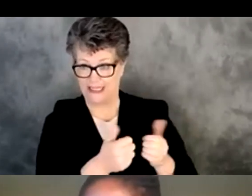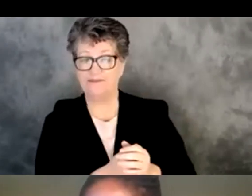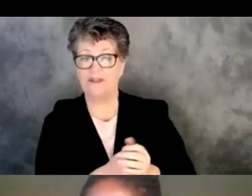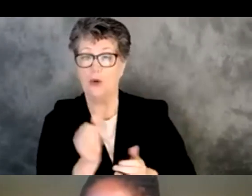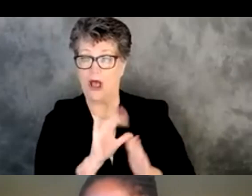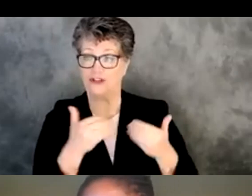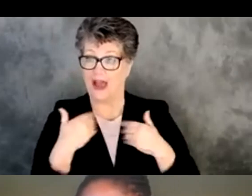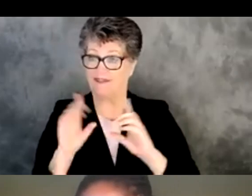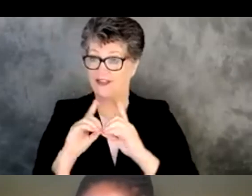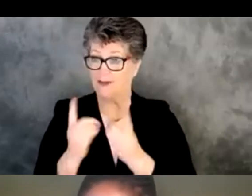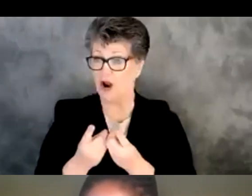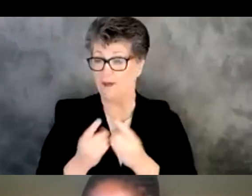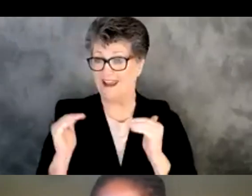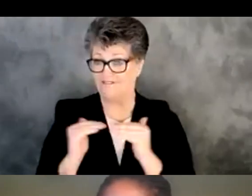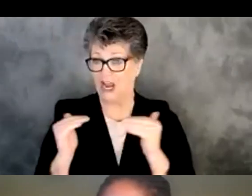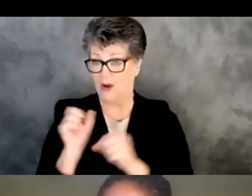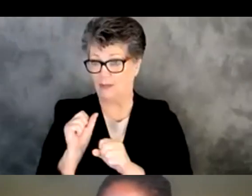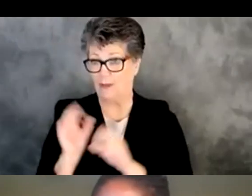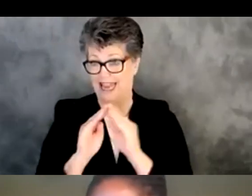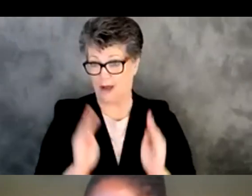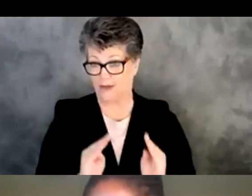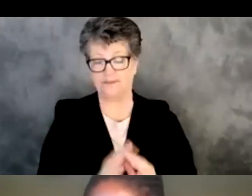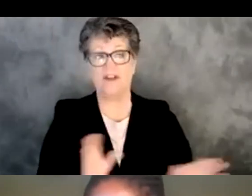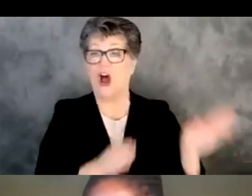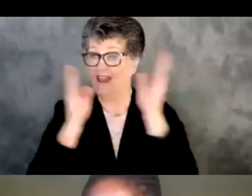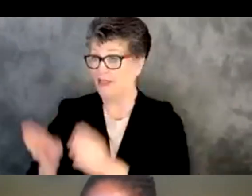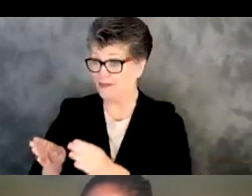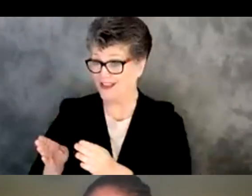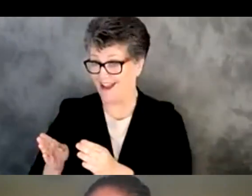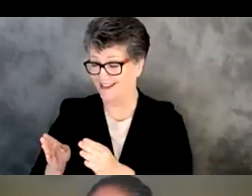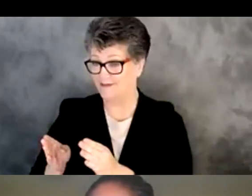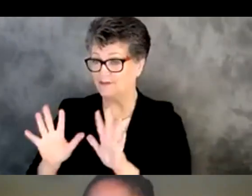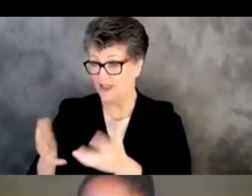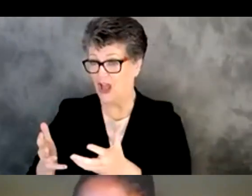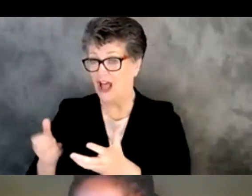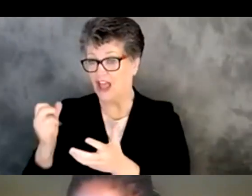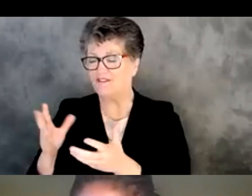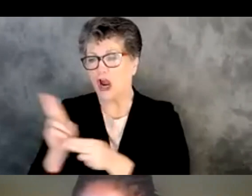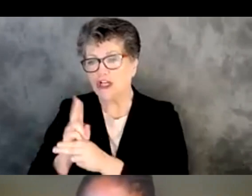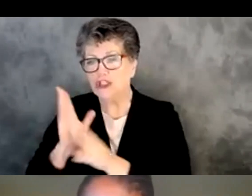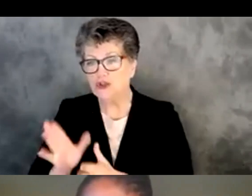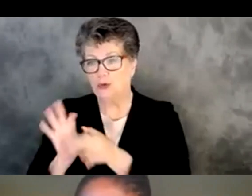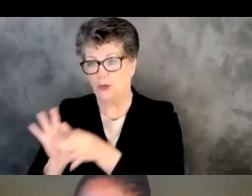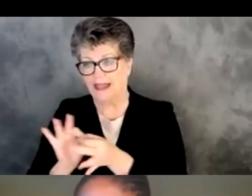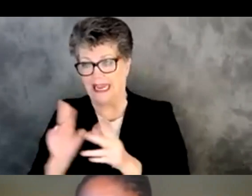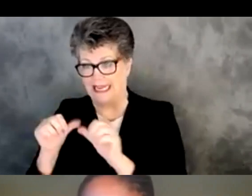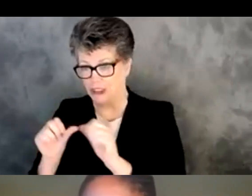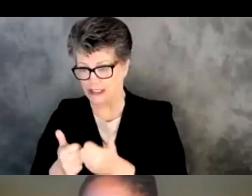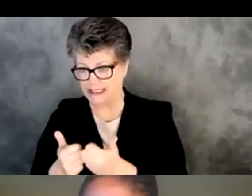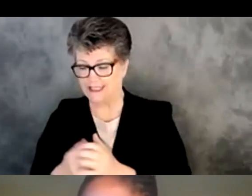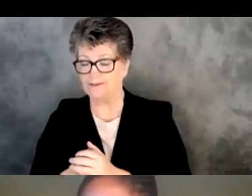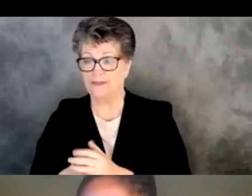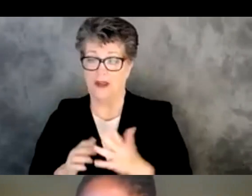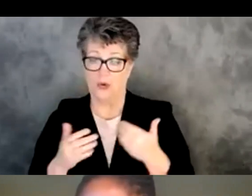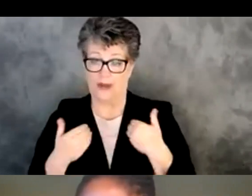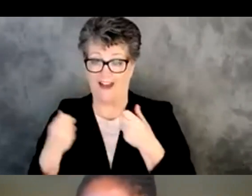have the Department of Fair Employment and Housing. On the other side of our agency is a lot of our consumer-related agencies. So we have